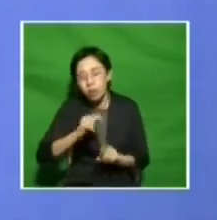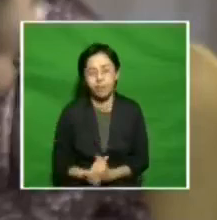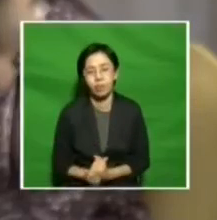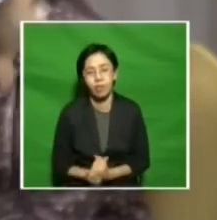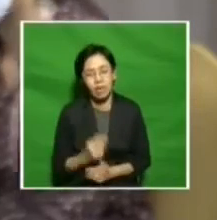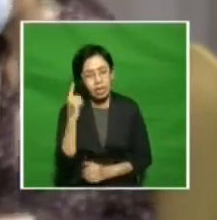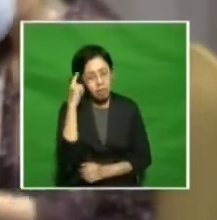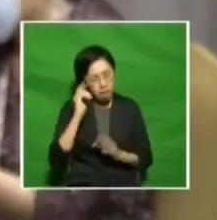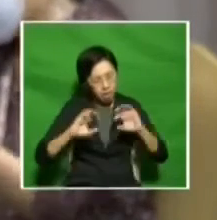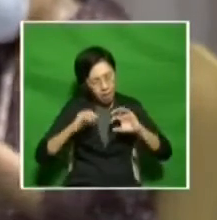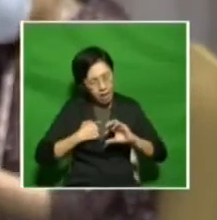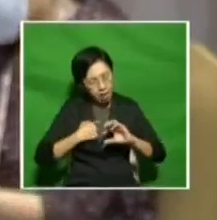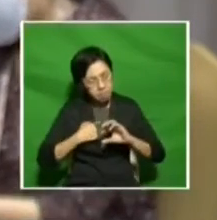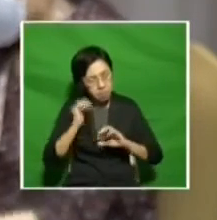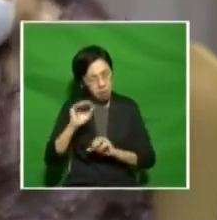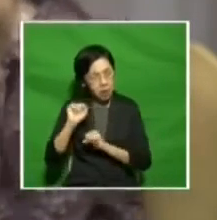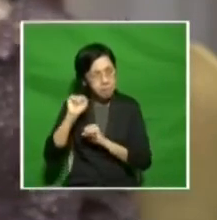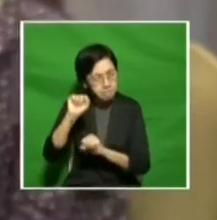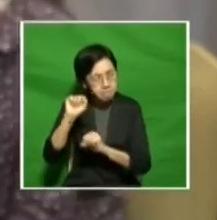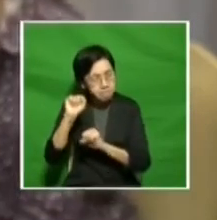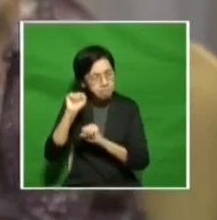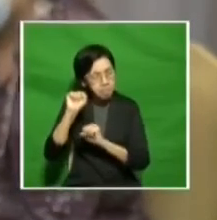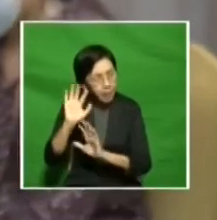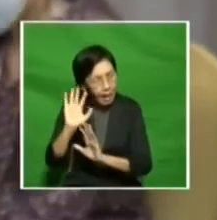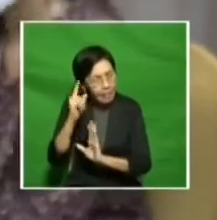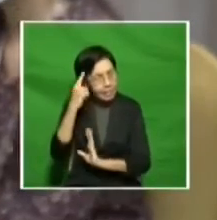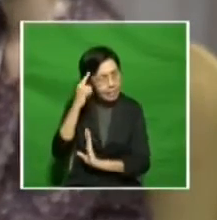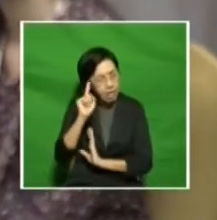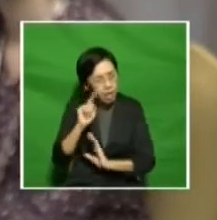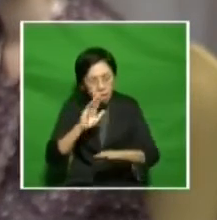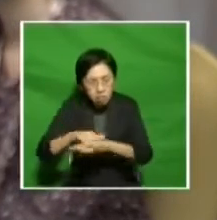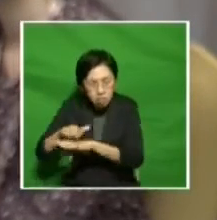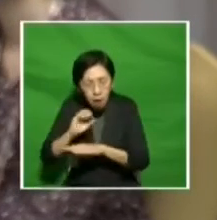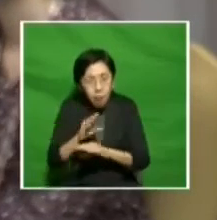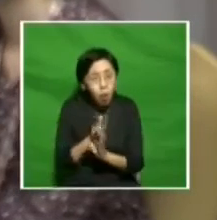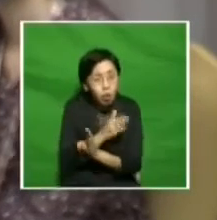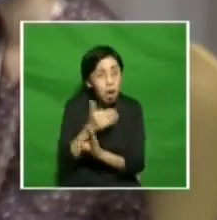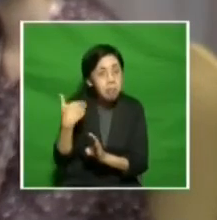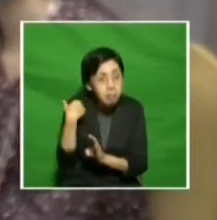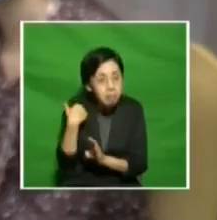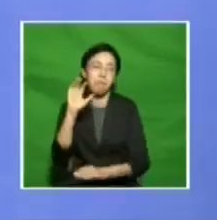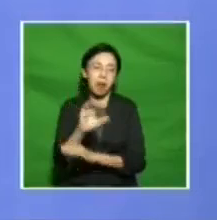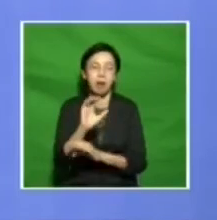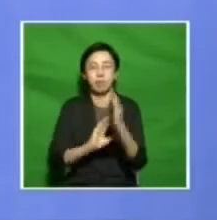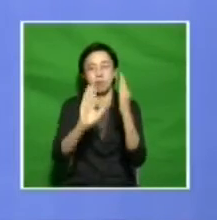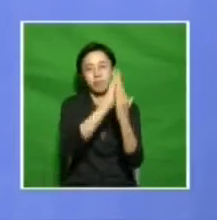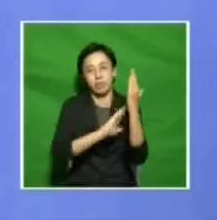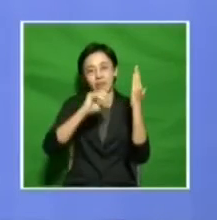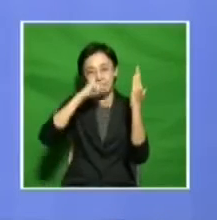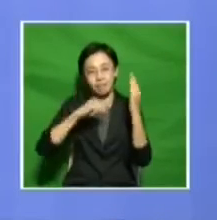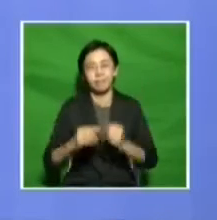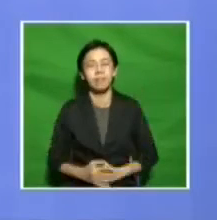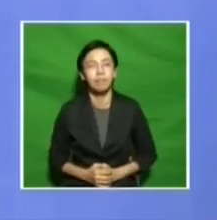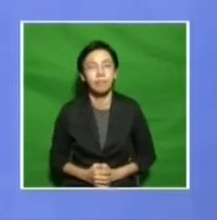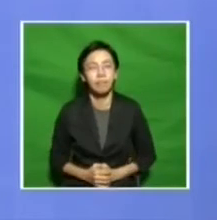Chai, we saw the U.S. ambassador to Thailand has his own communication to the U.S.